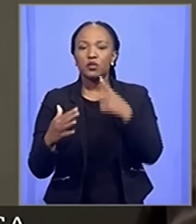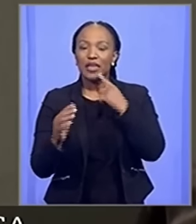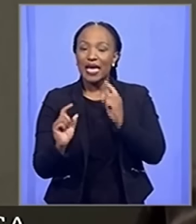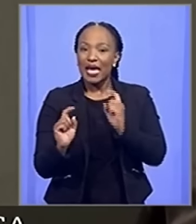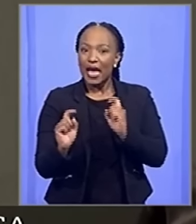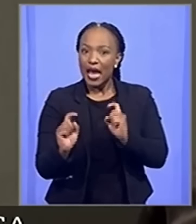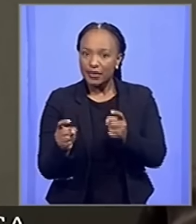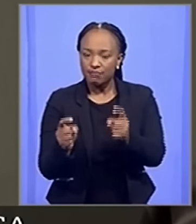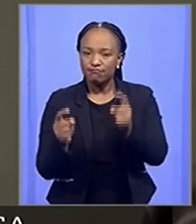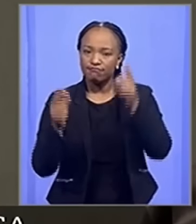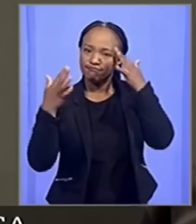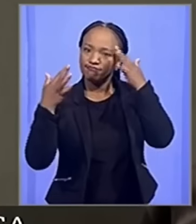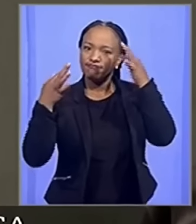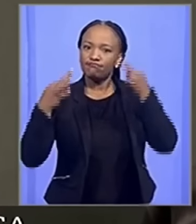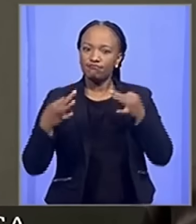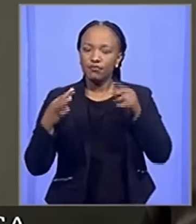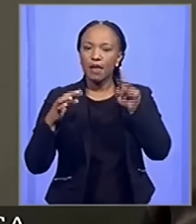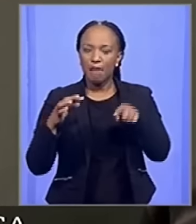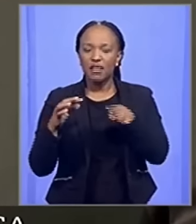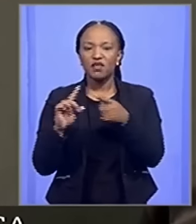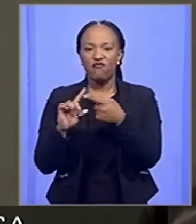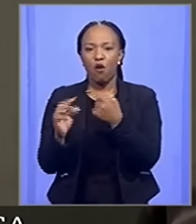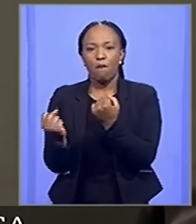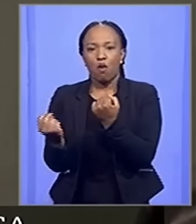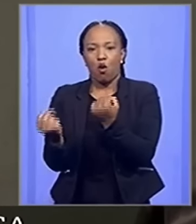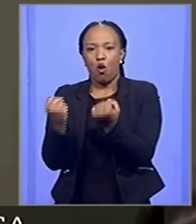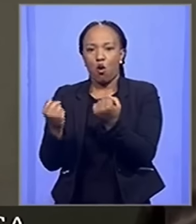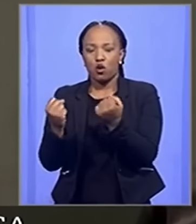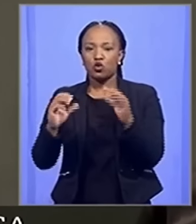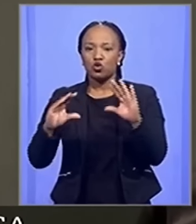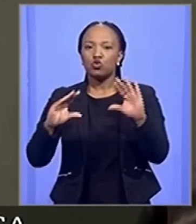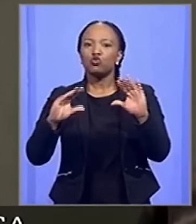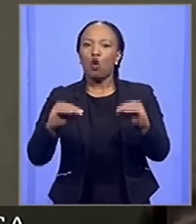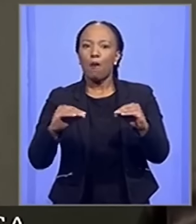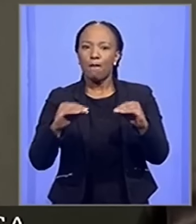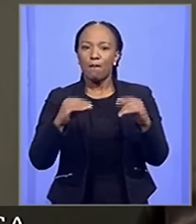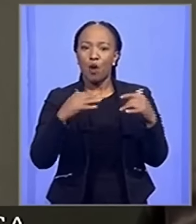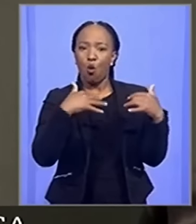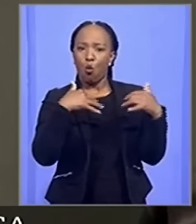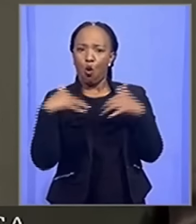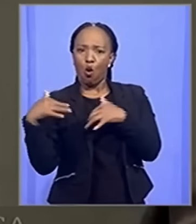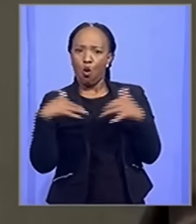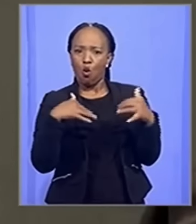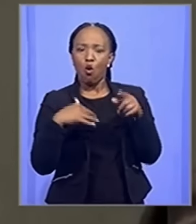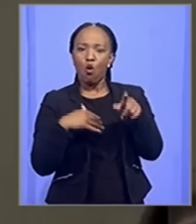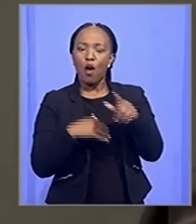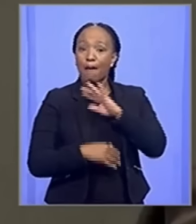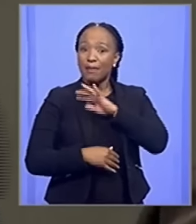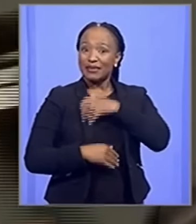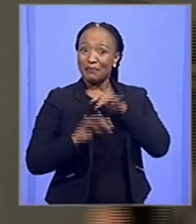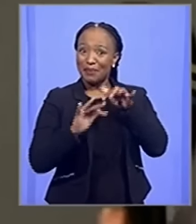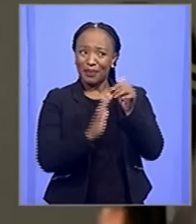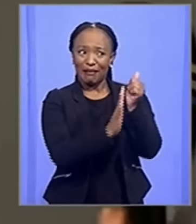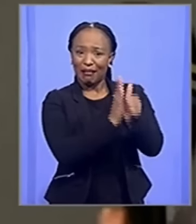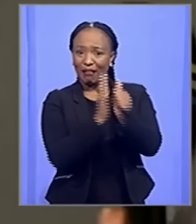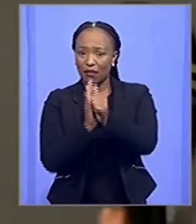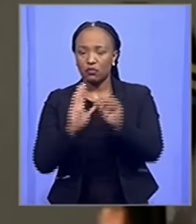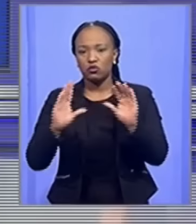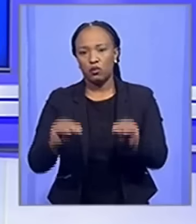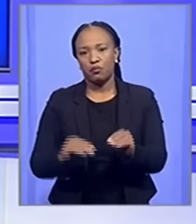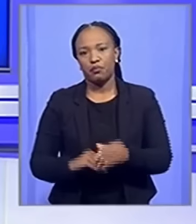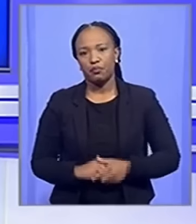decision is needed from the court to pause this onslaught against innocent Palestinian people.